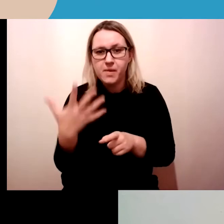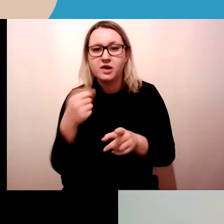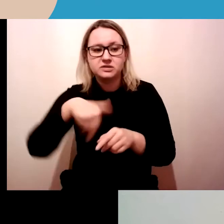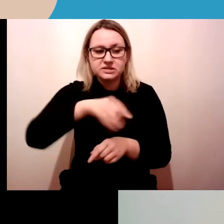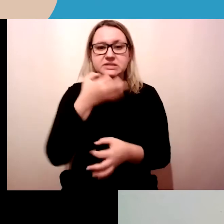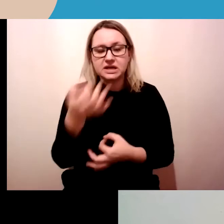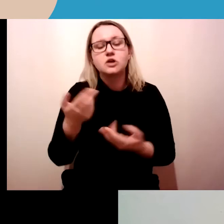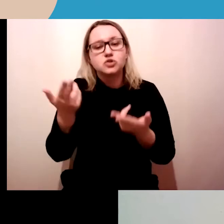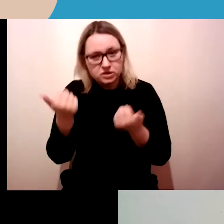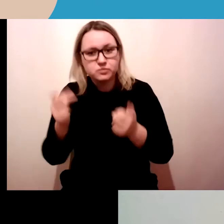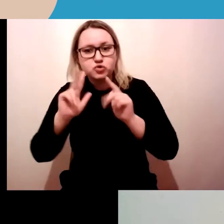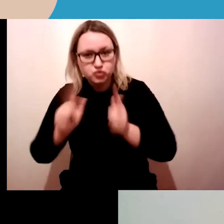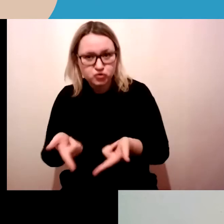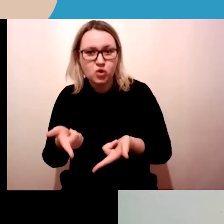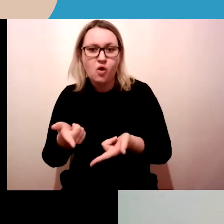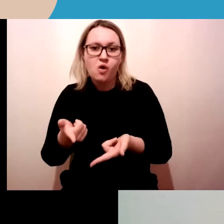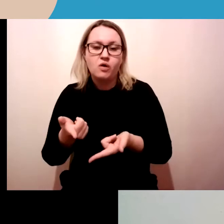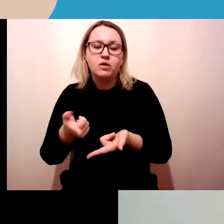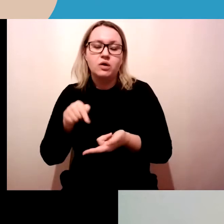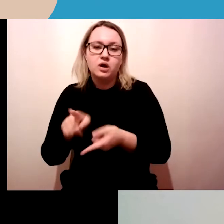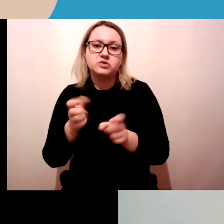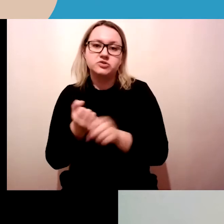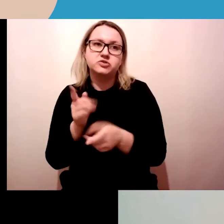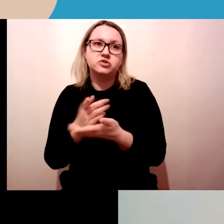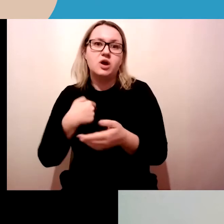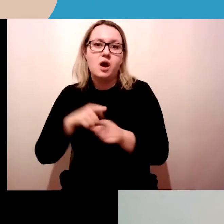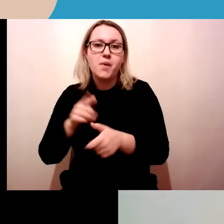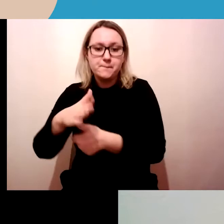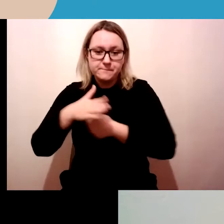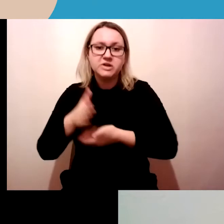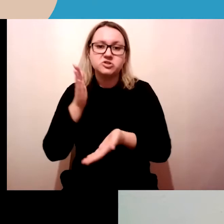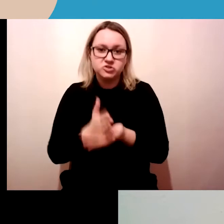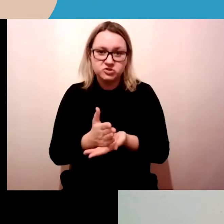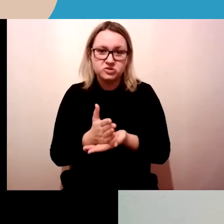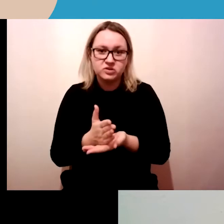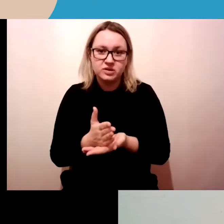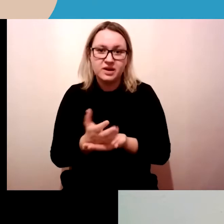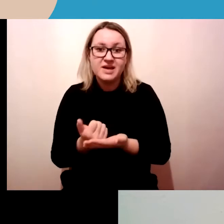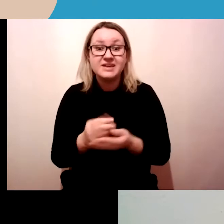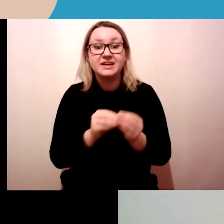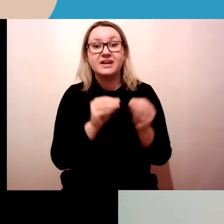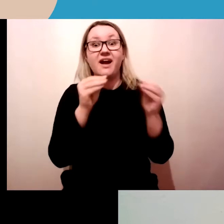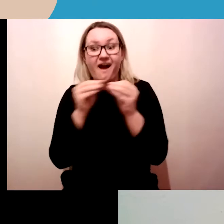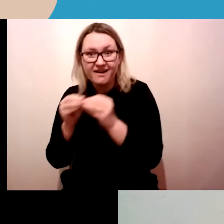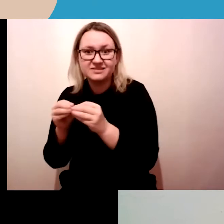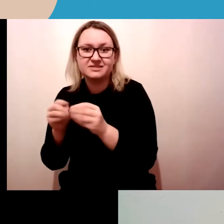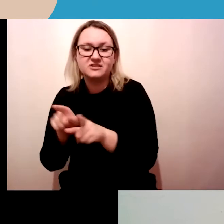were exposed to degrading behavior. Every 10th from this